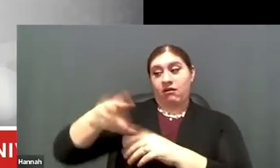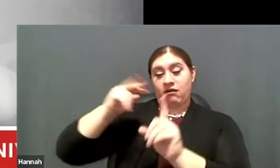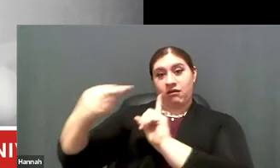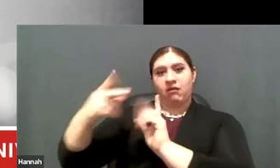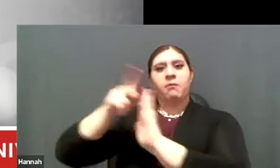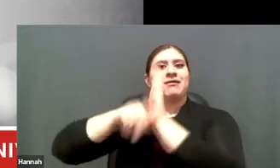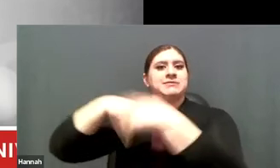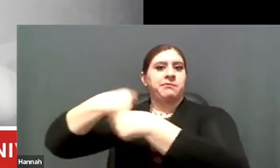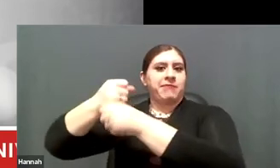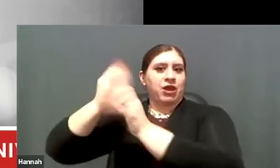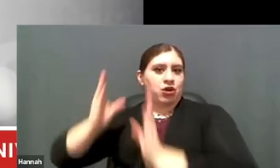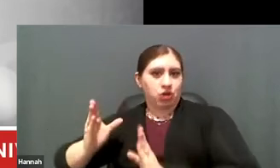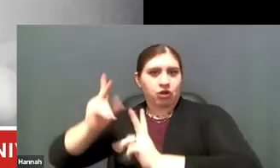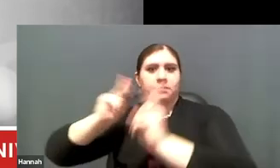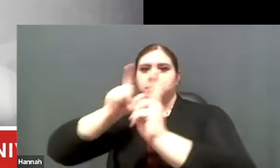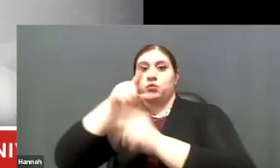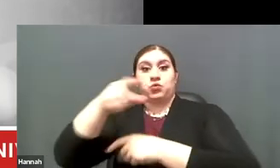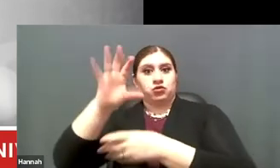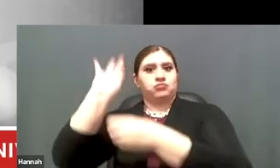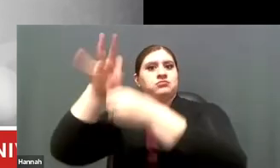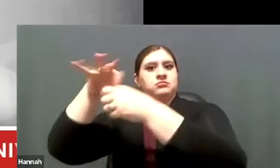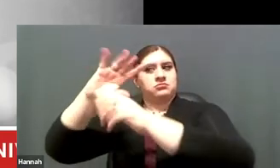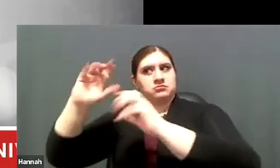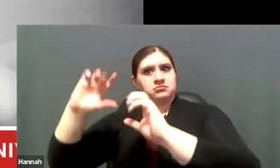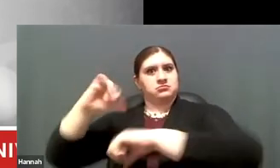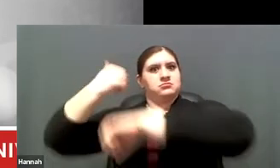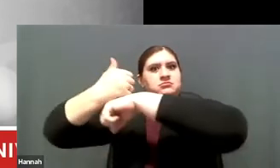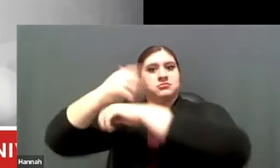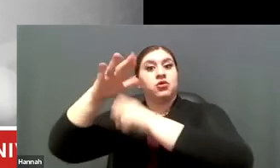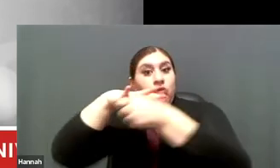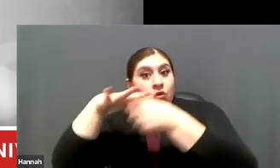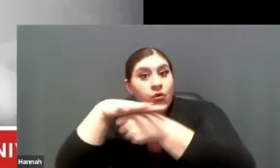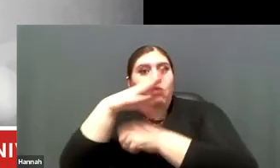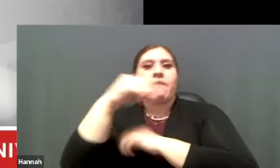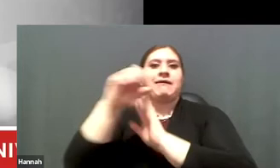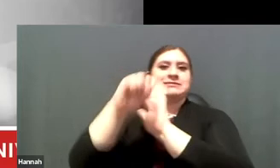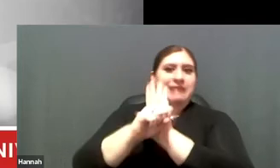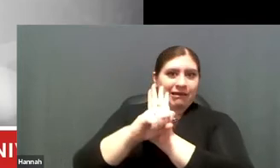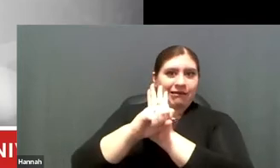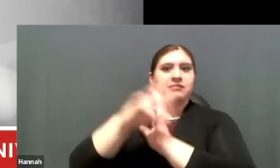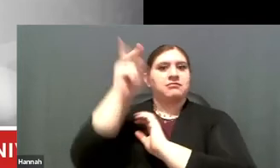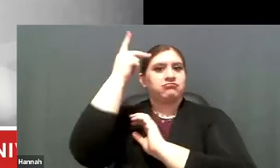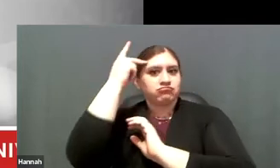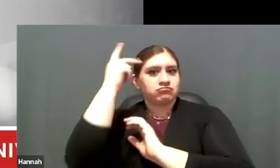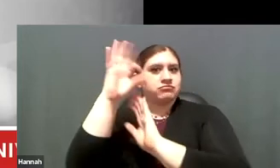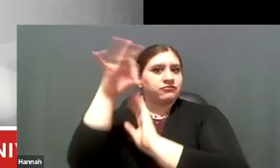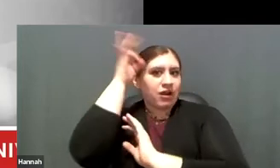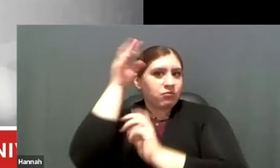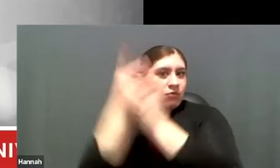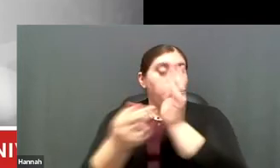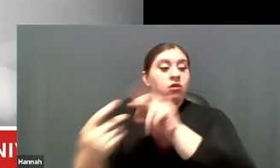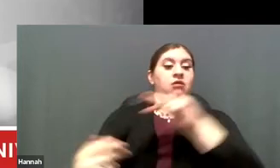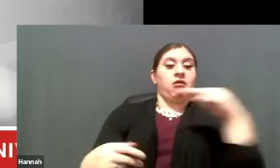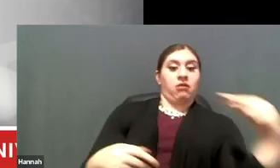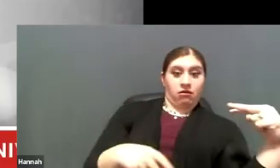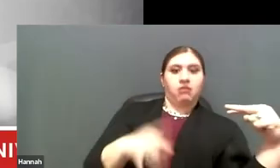makers, the elected officials at the local, state, and federal. On the other side, you have policy implementation, those